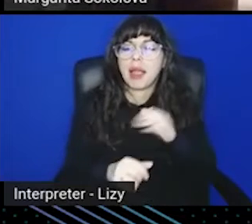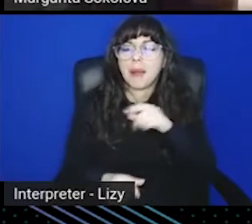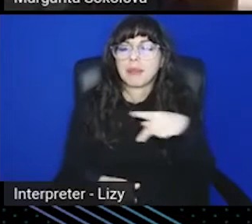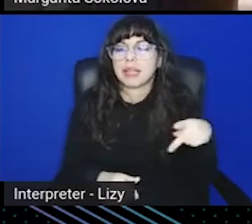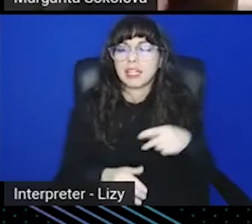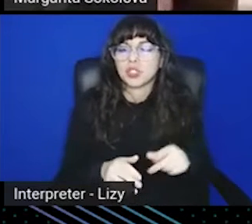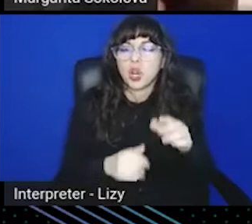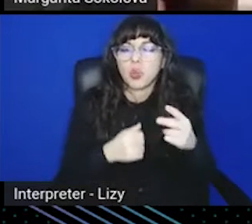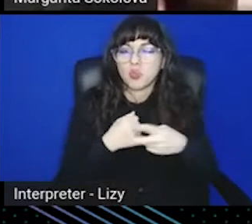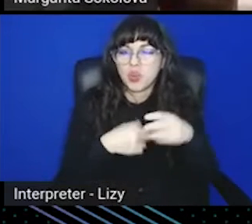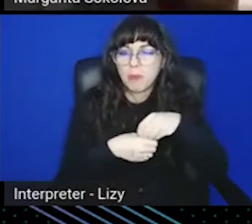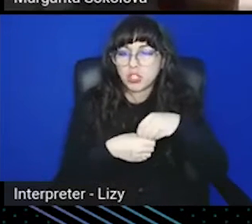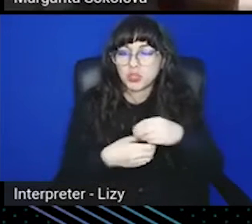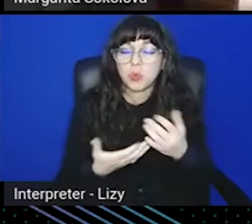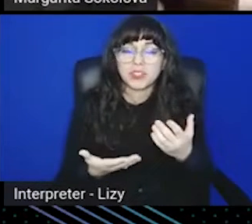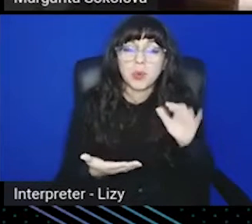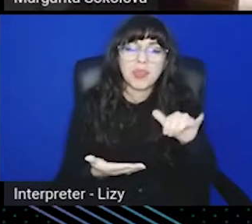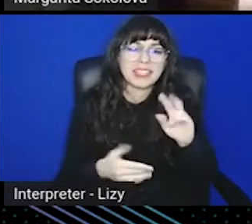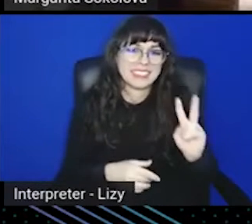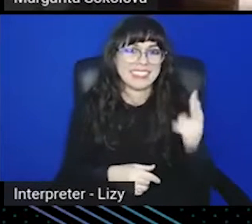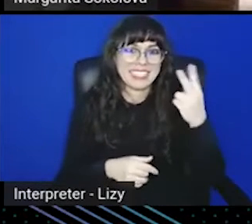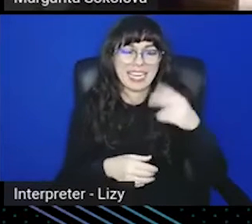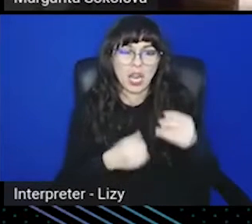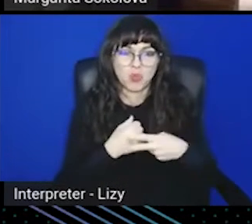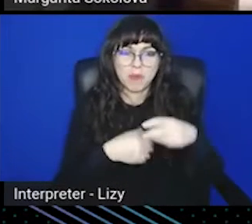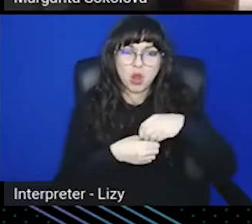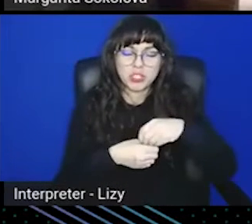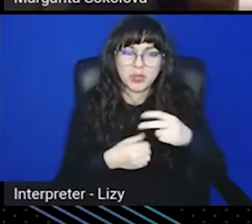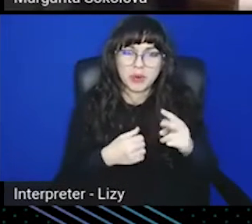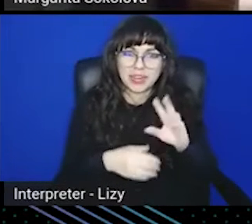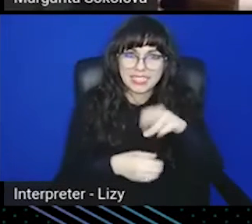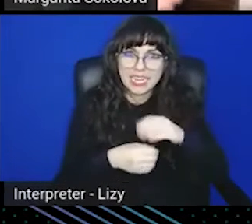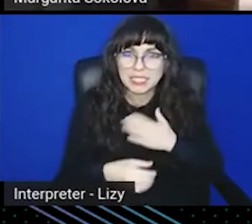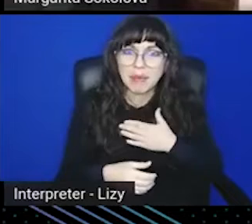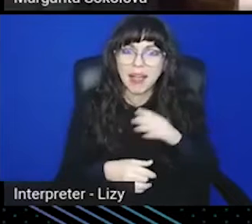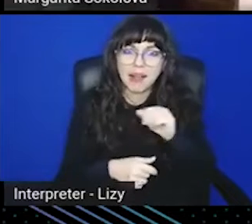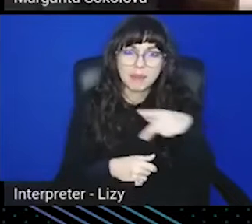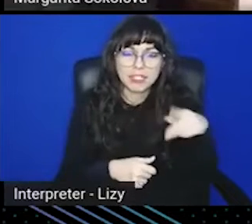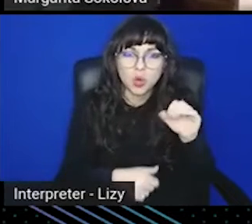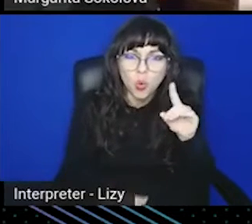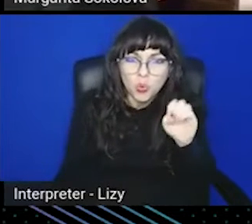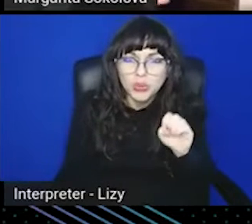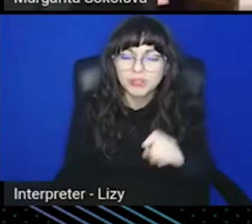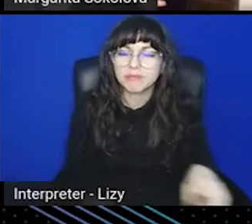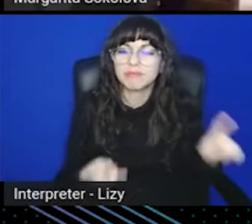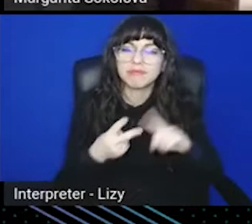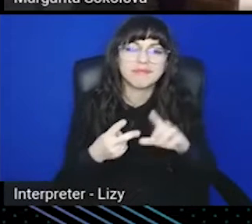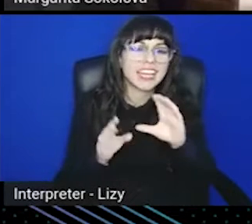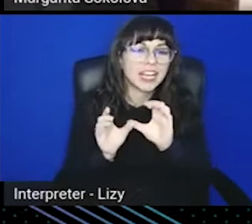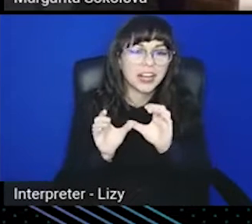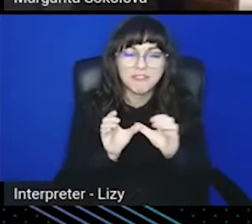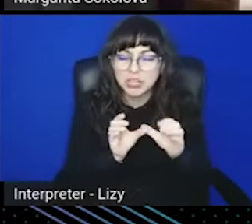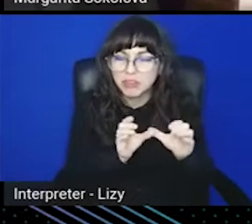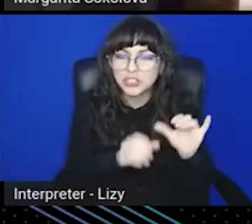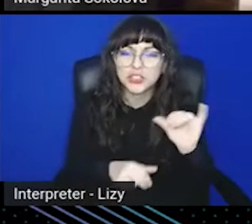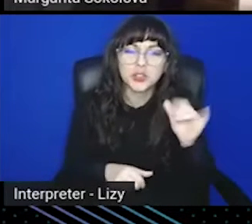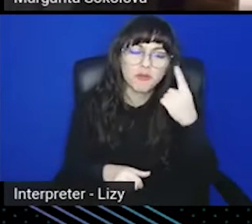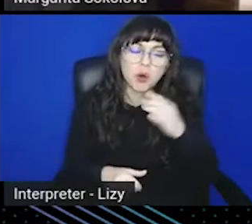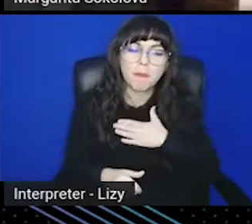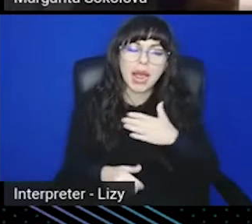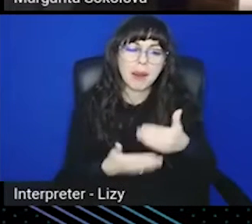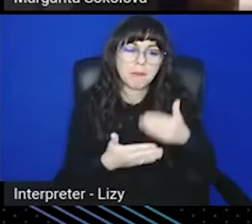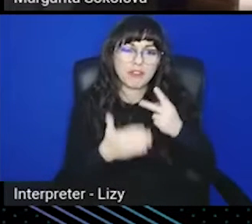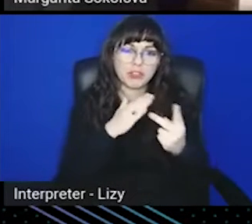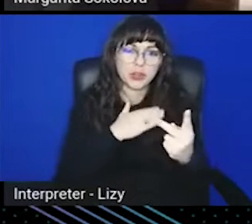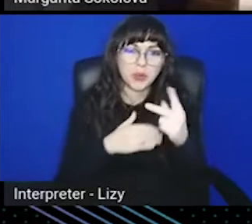repository. So this is the second repository that contains my application code, along with the configuration for my preview environments